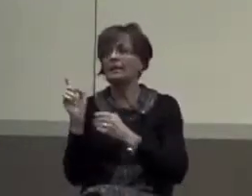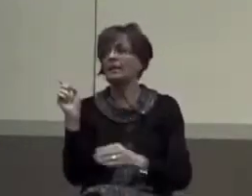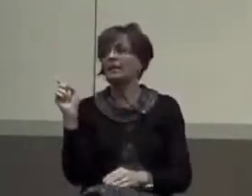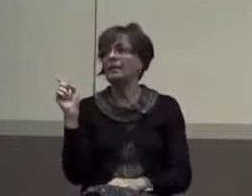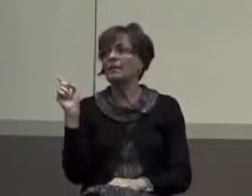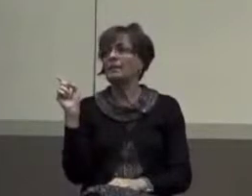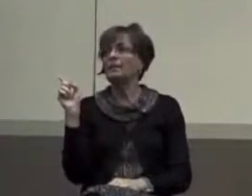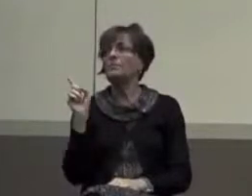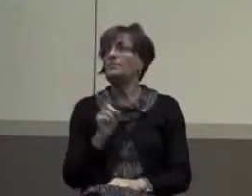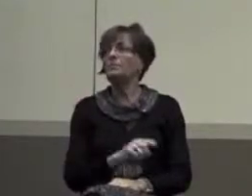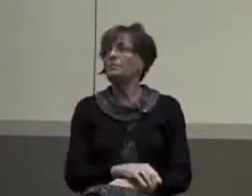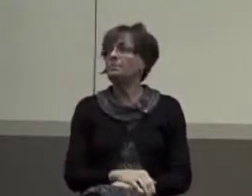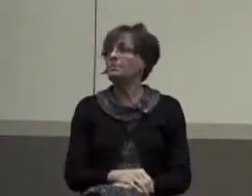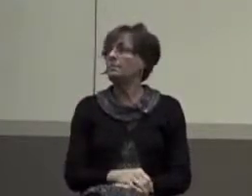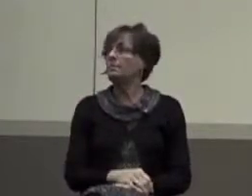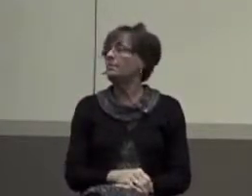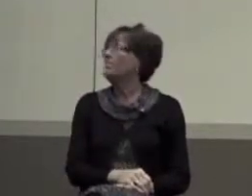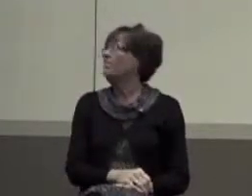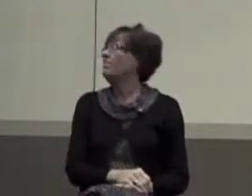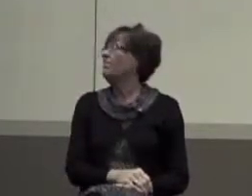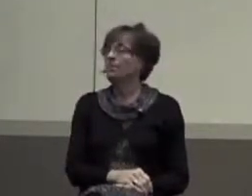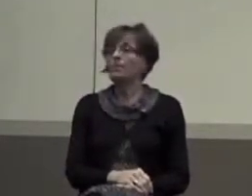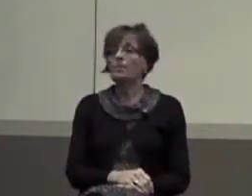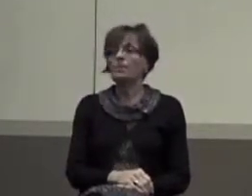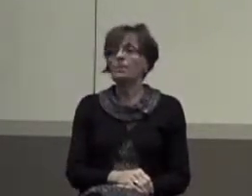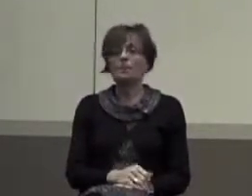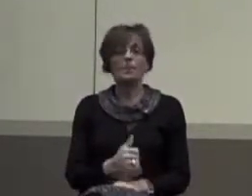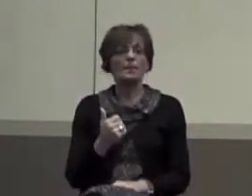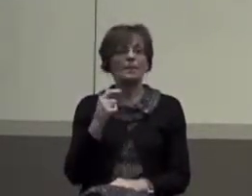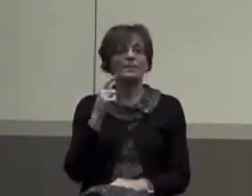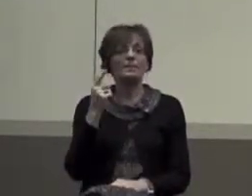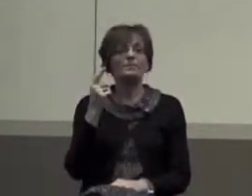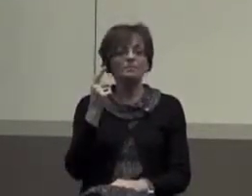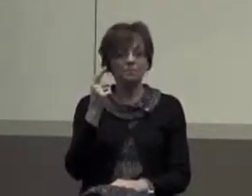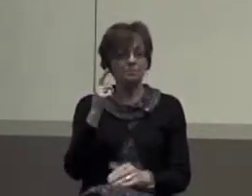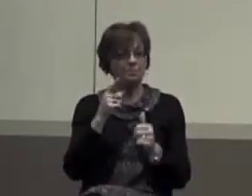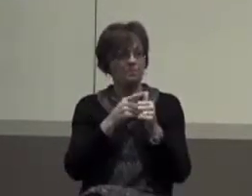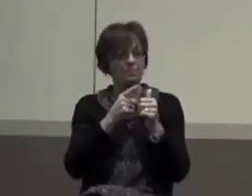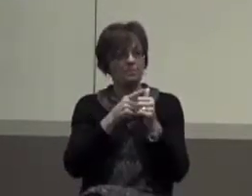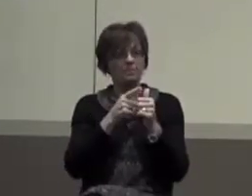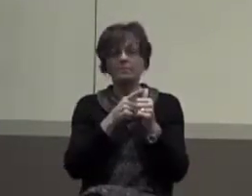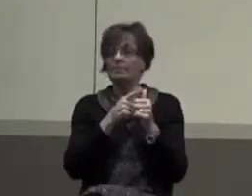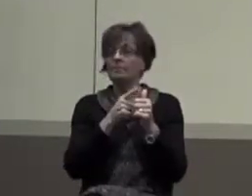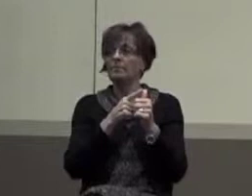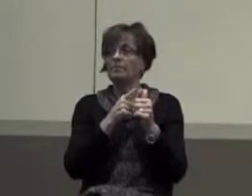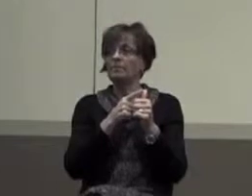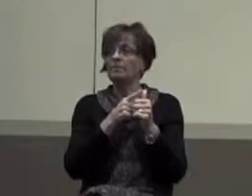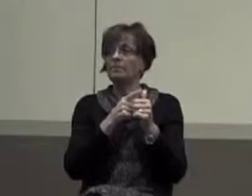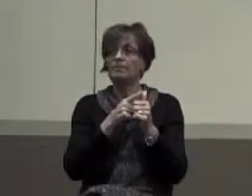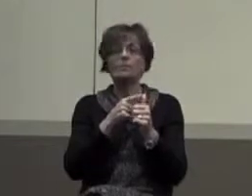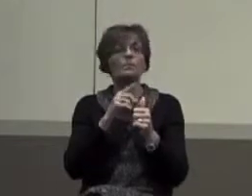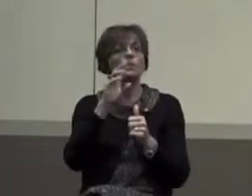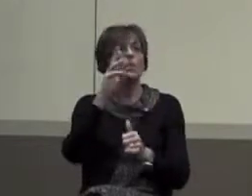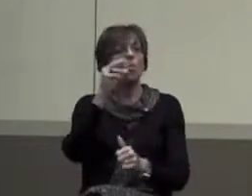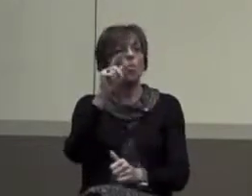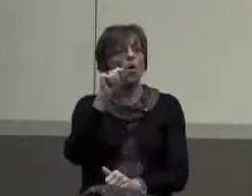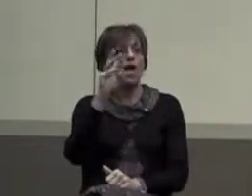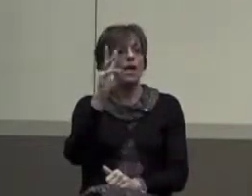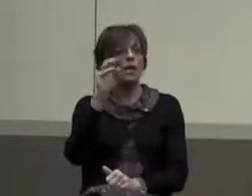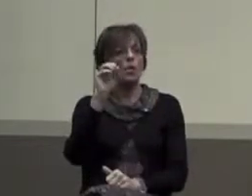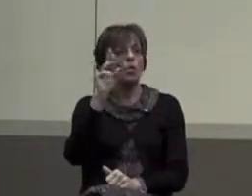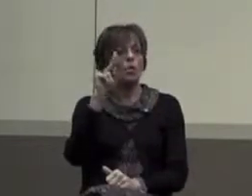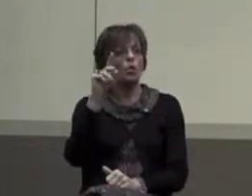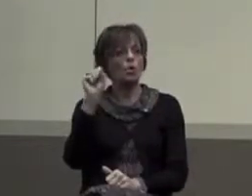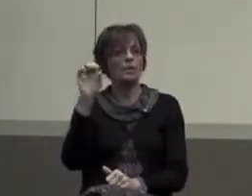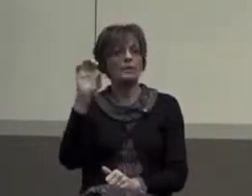Yep. I thought it looked a little fuzzy. Okay, the first one is the What Works Clearinghouse, and this